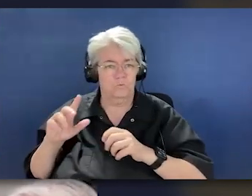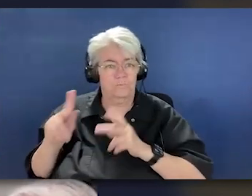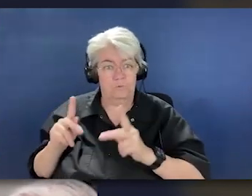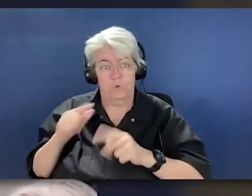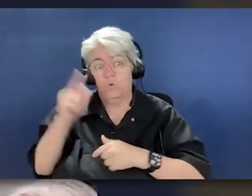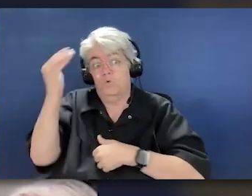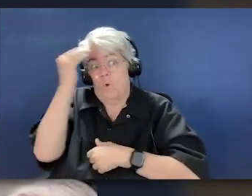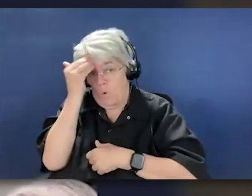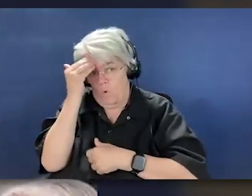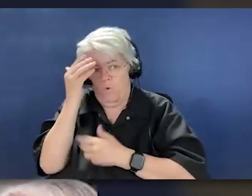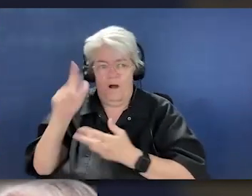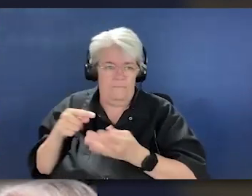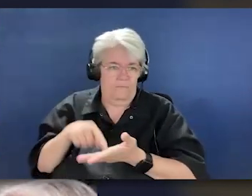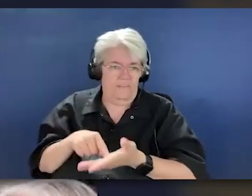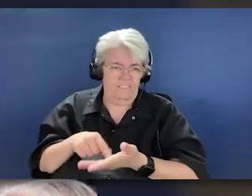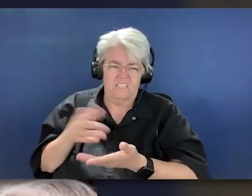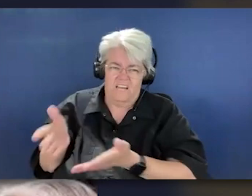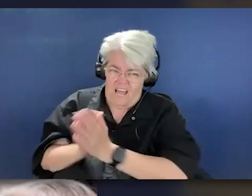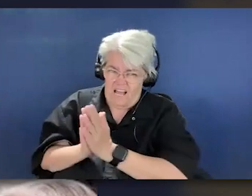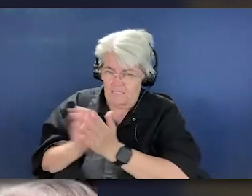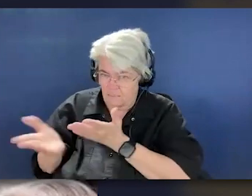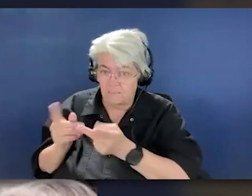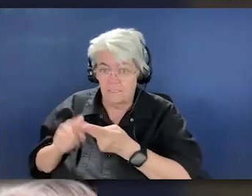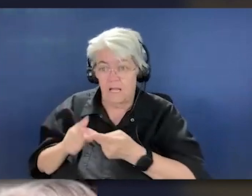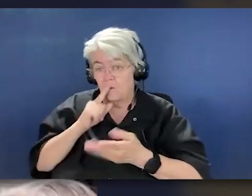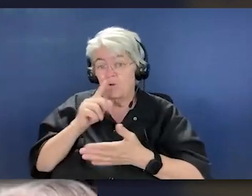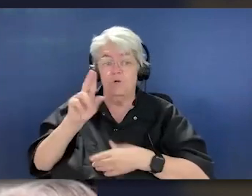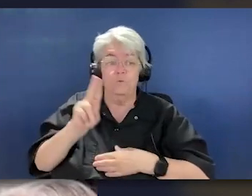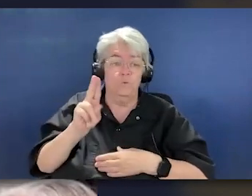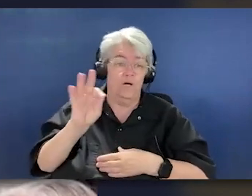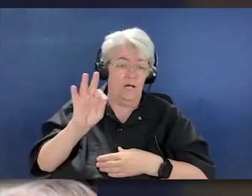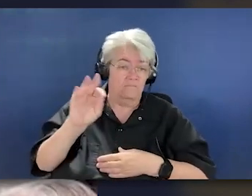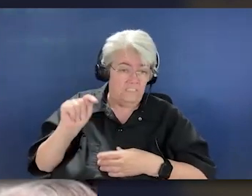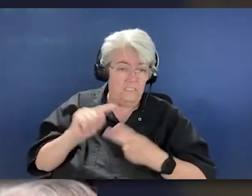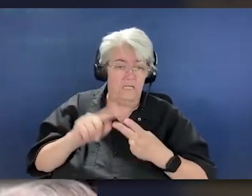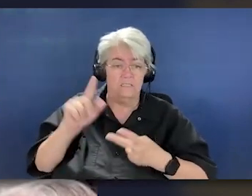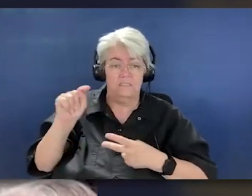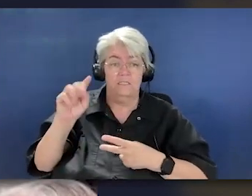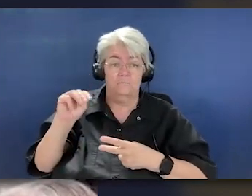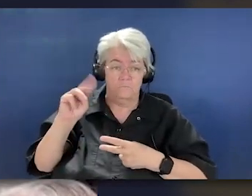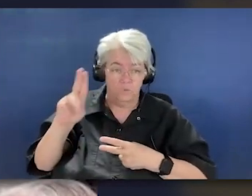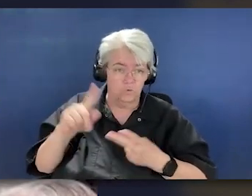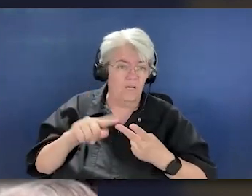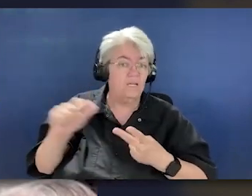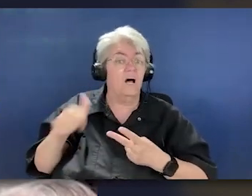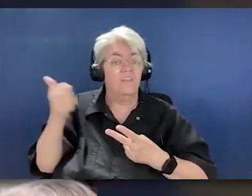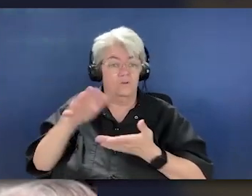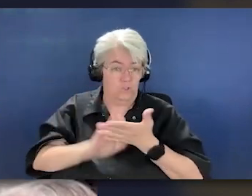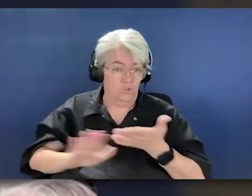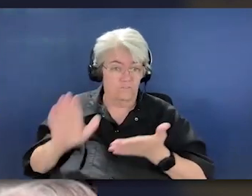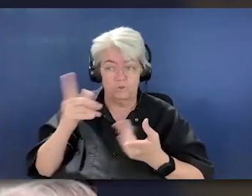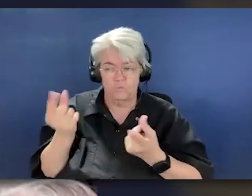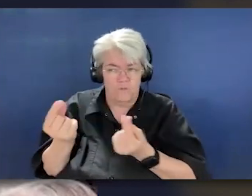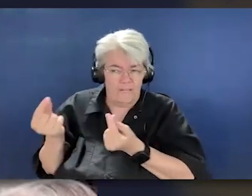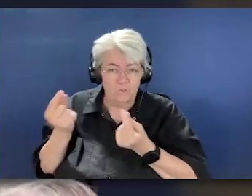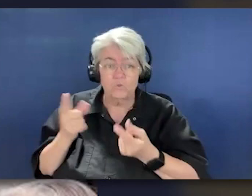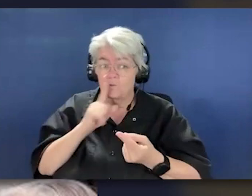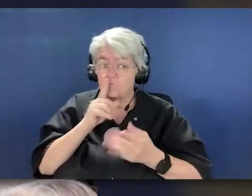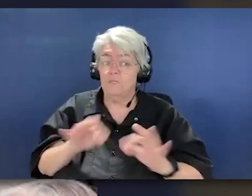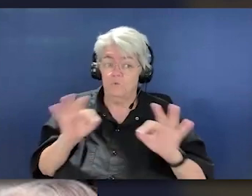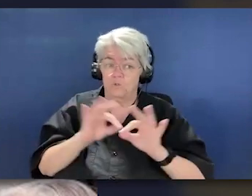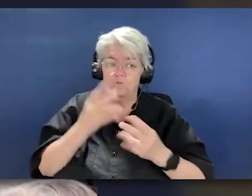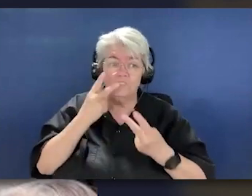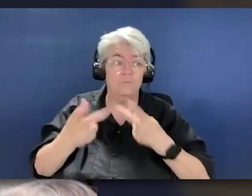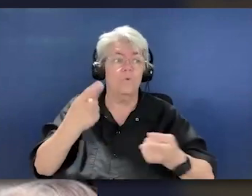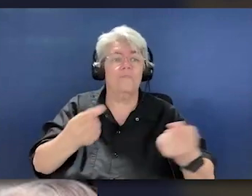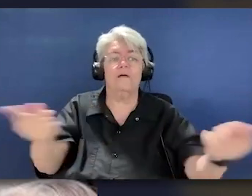advice. And I have looked a lot at what U of T and TMU and other institutions are doing. And I think that's really important. In